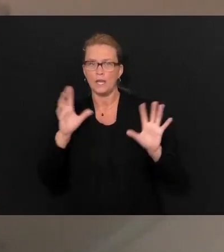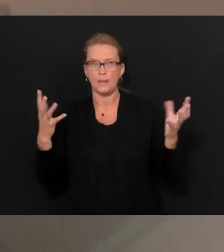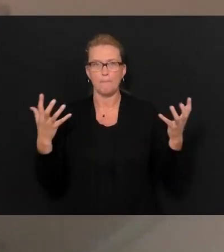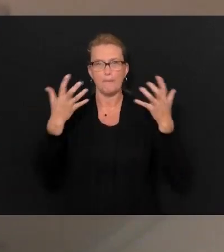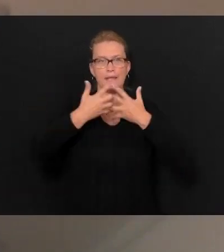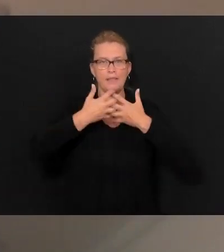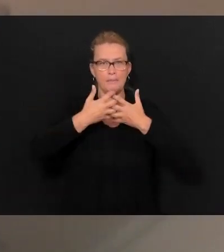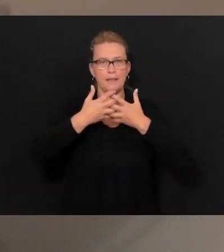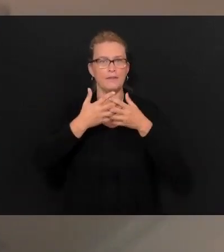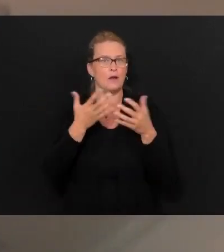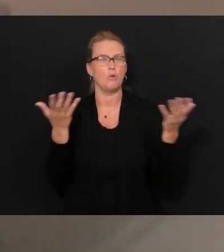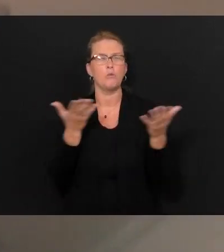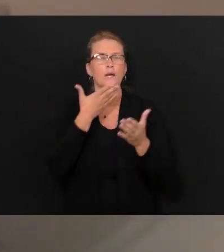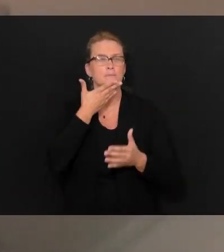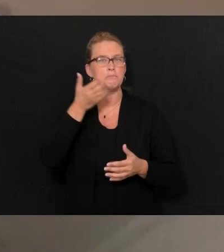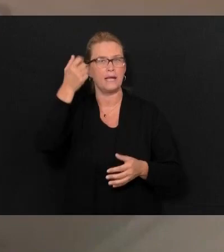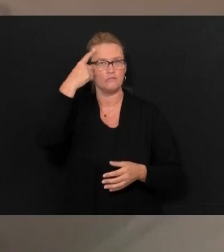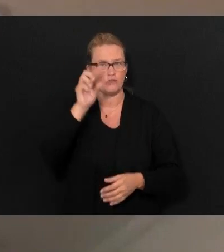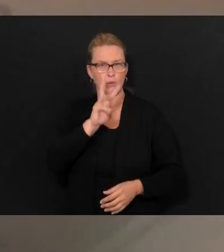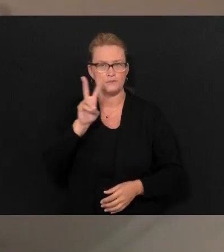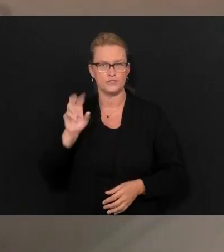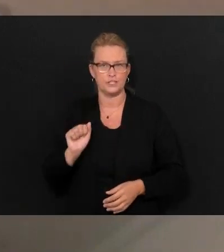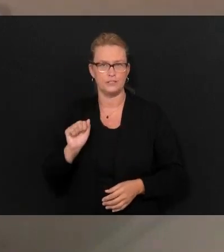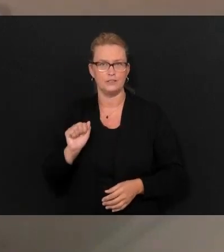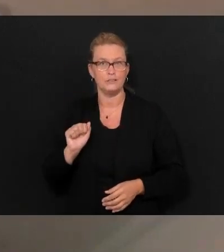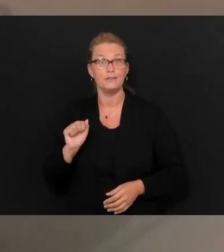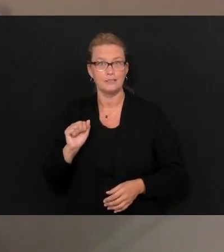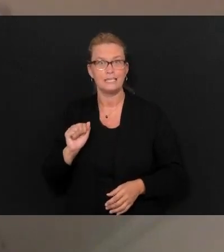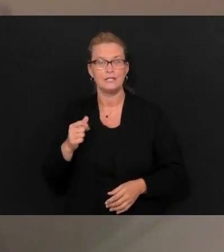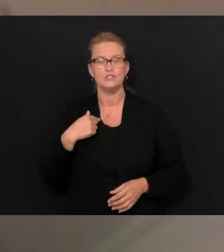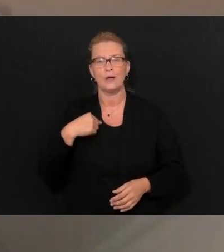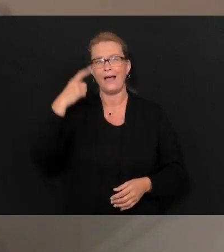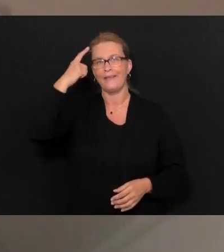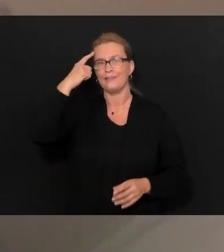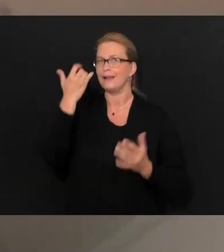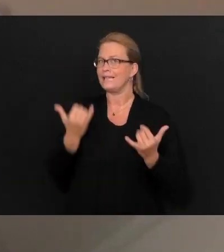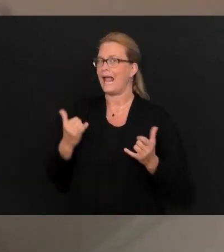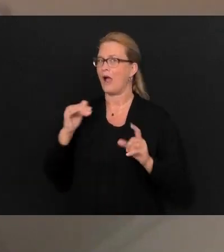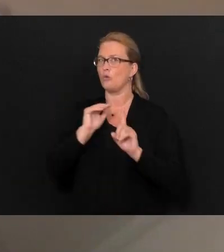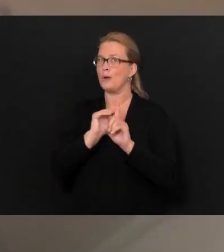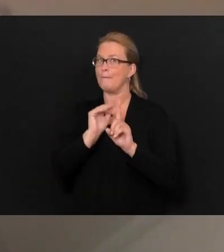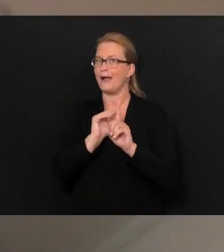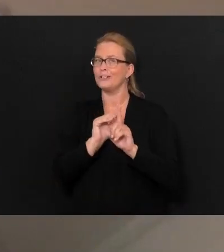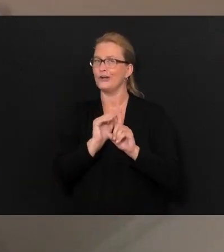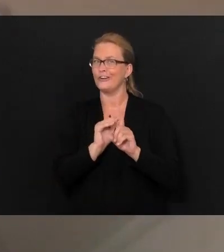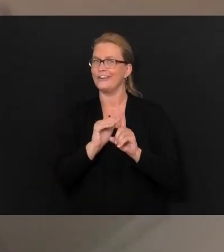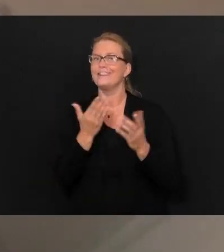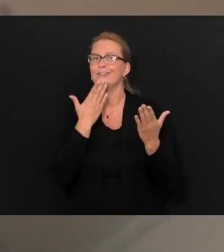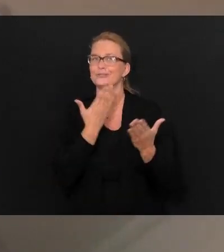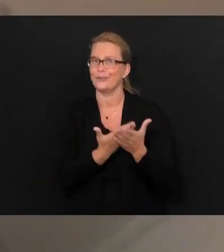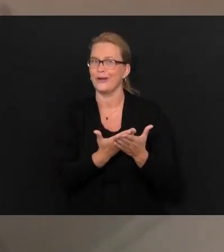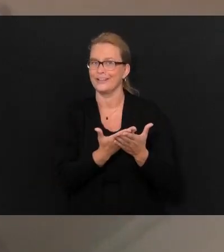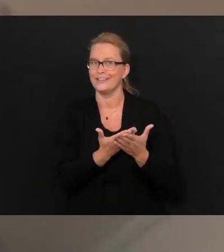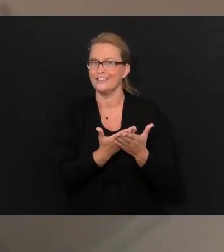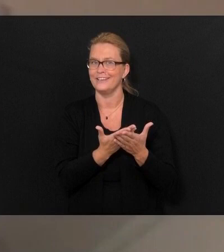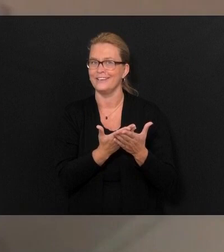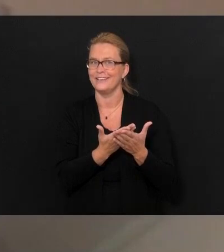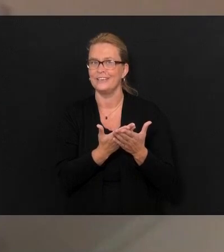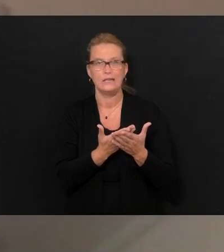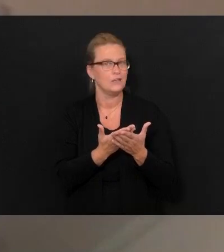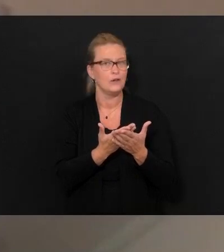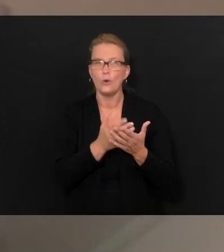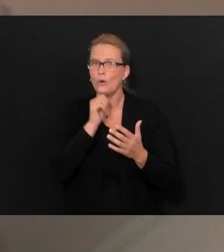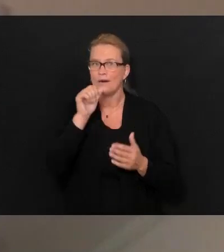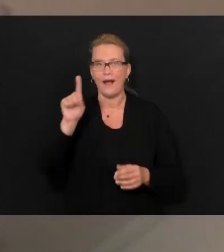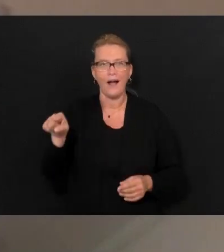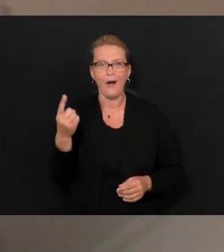is going to be good for West Virginia. So I think that the reminder is really good, because we're not